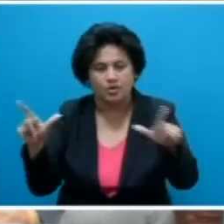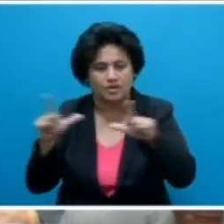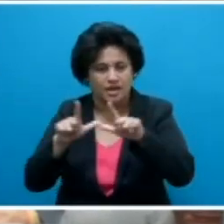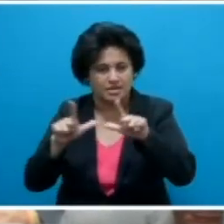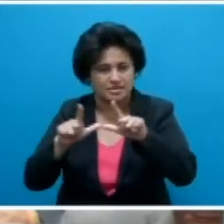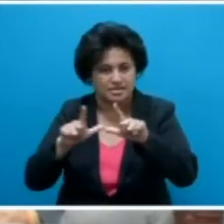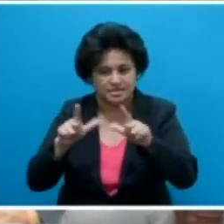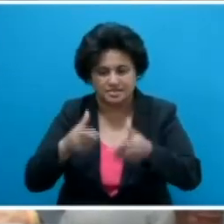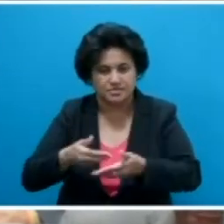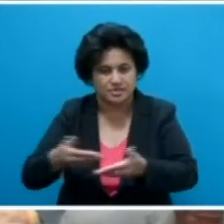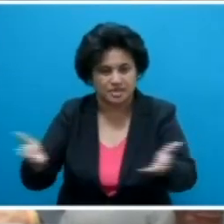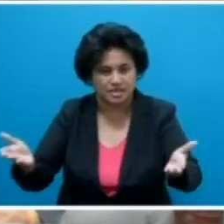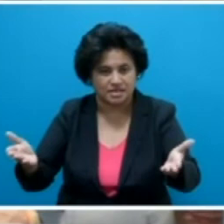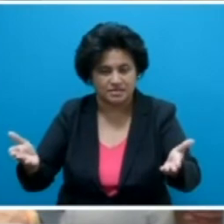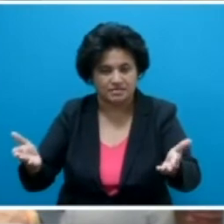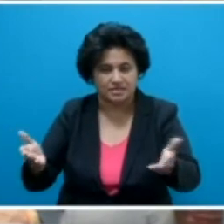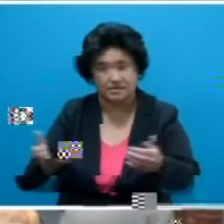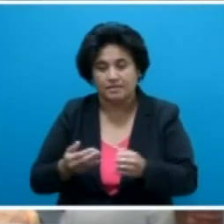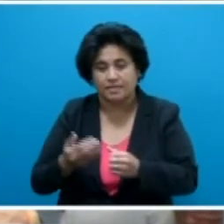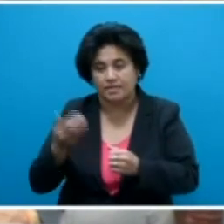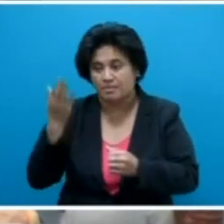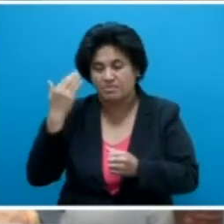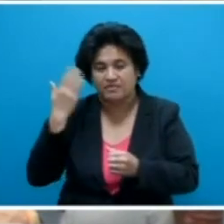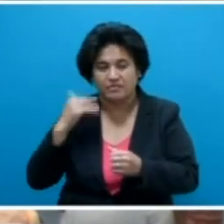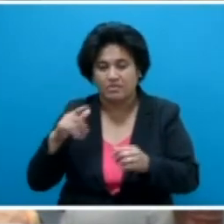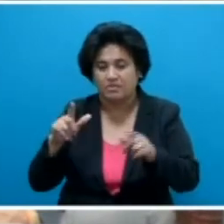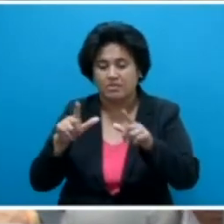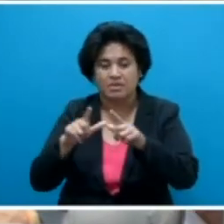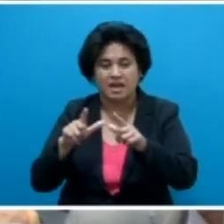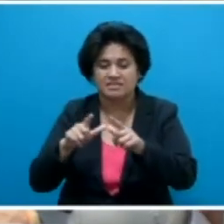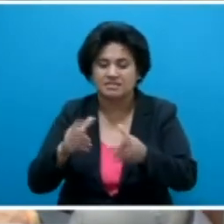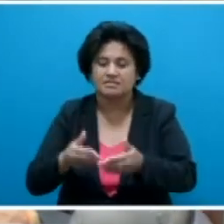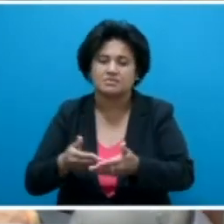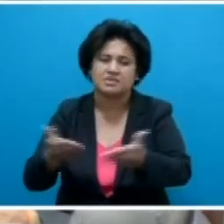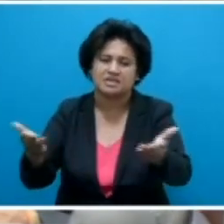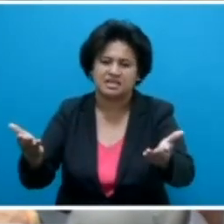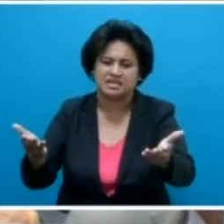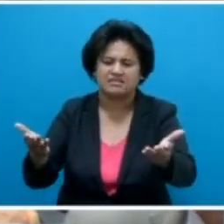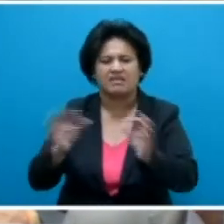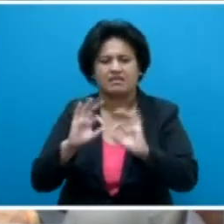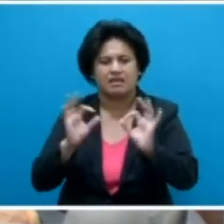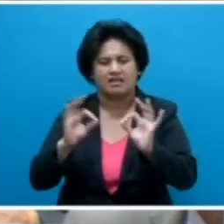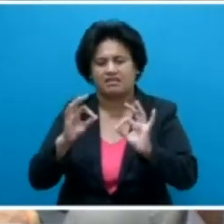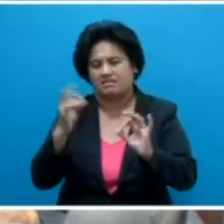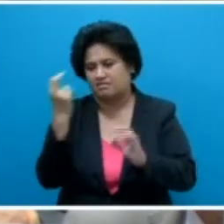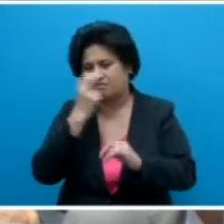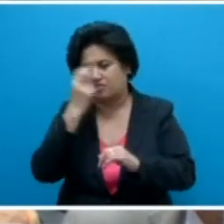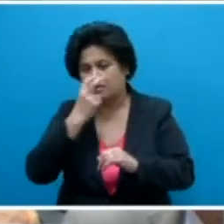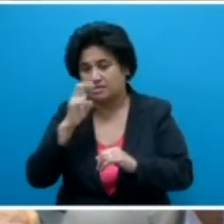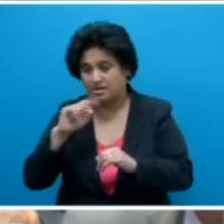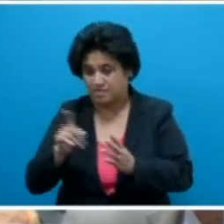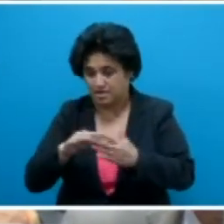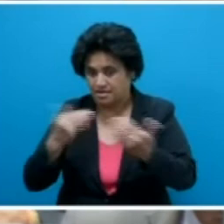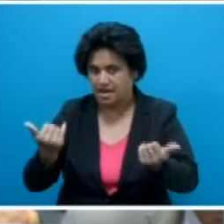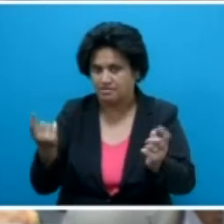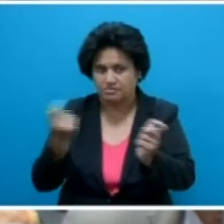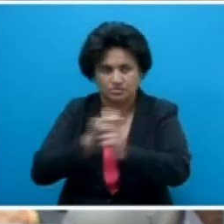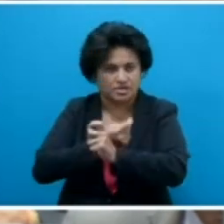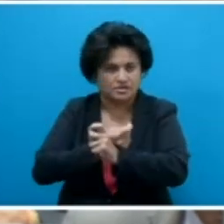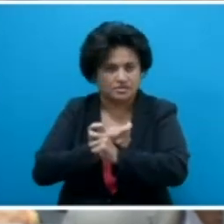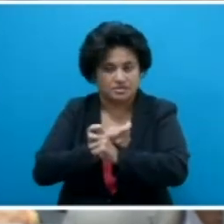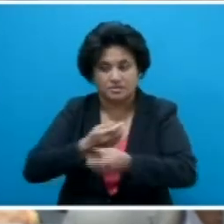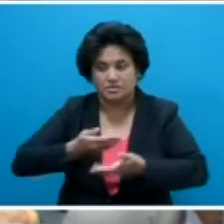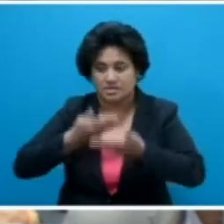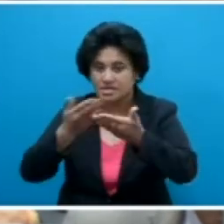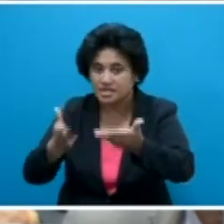we will allow license holders to operate without close monitoring and supervision from the ministry, or for other